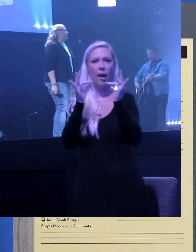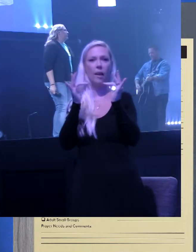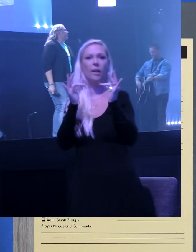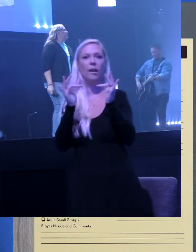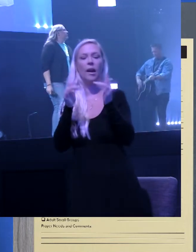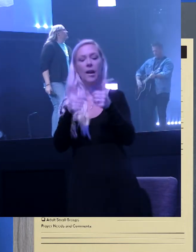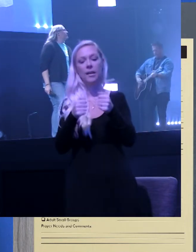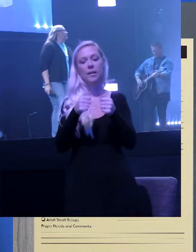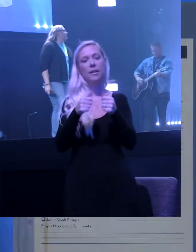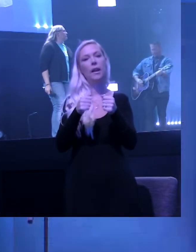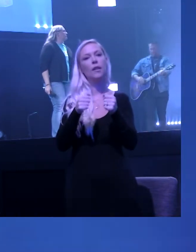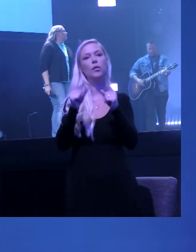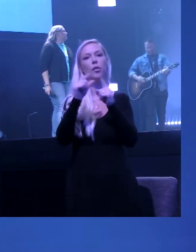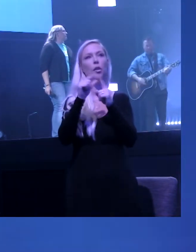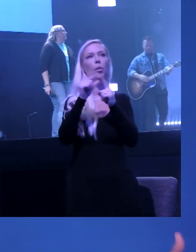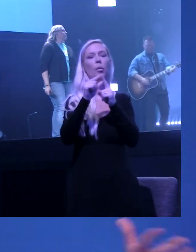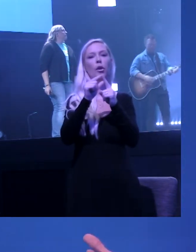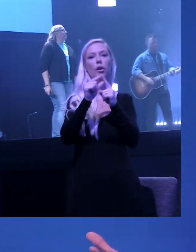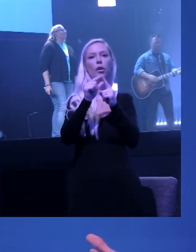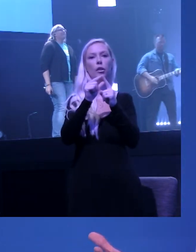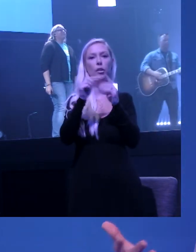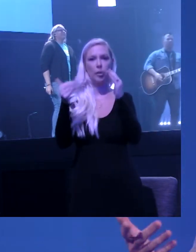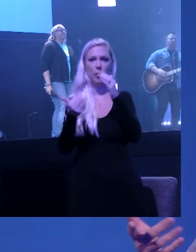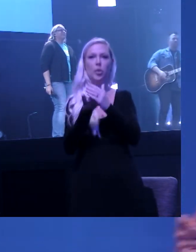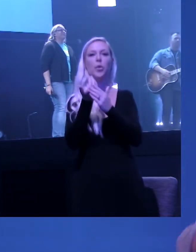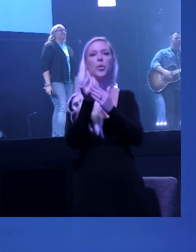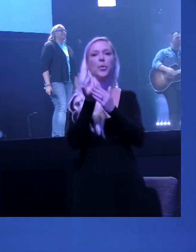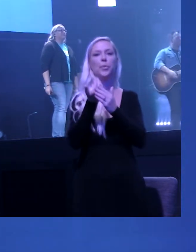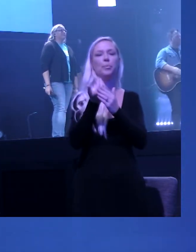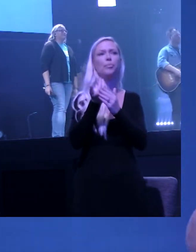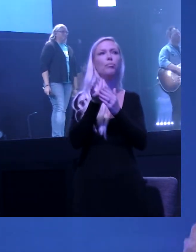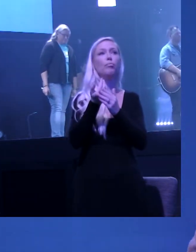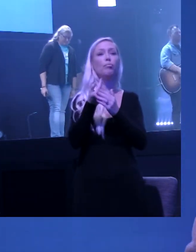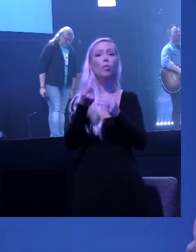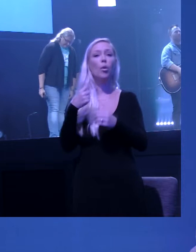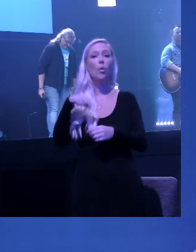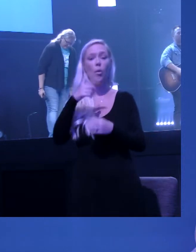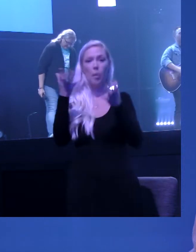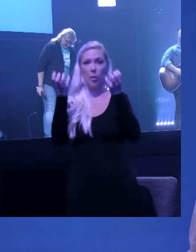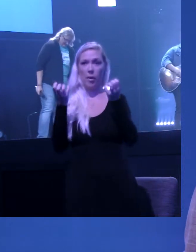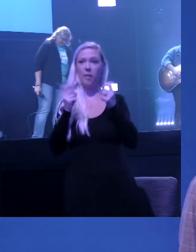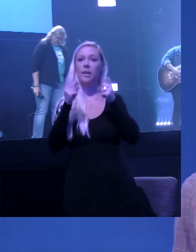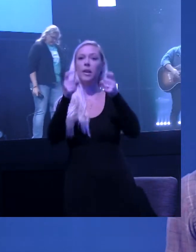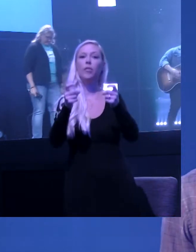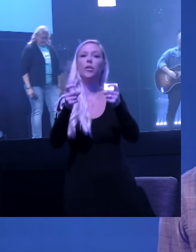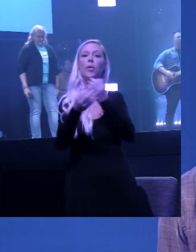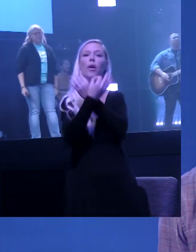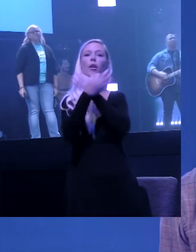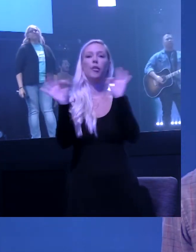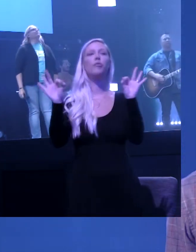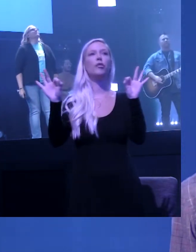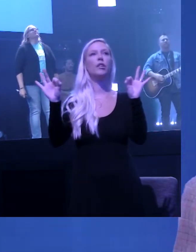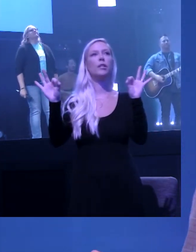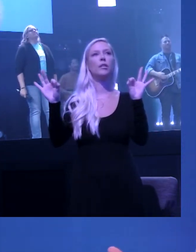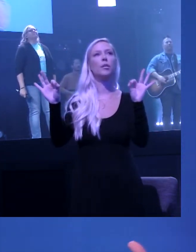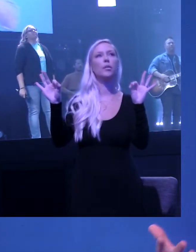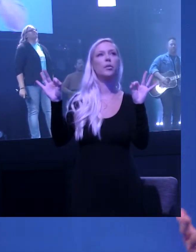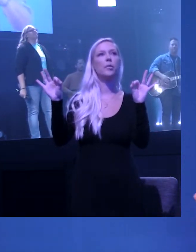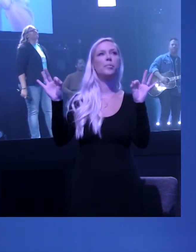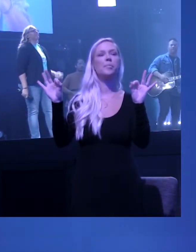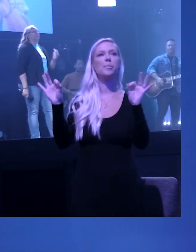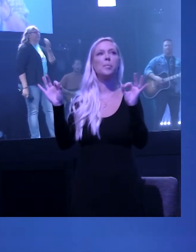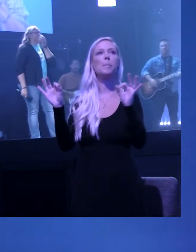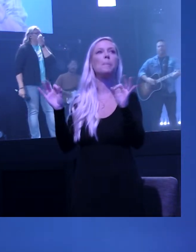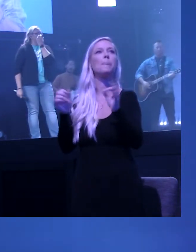boxes in any of our lobbies. And we'll get in touch with you with a free gift. If you're watching online, you can text the word new to this number. Free gift